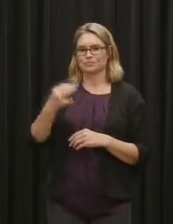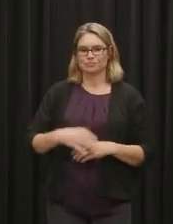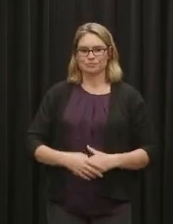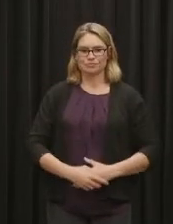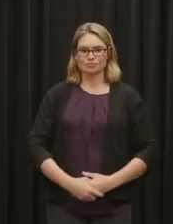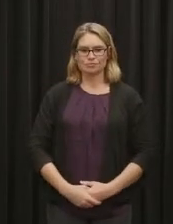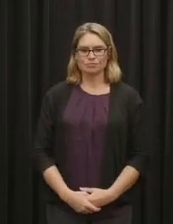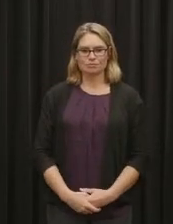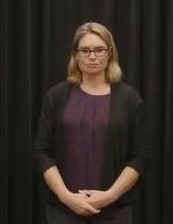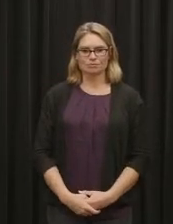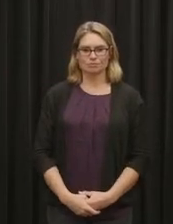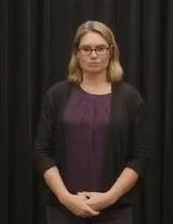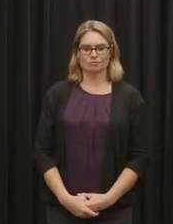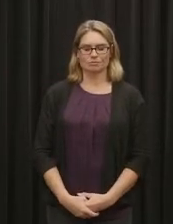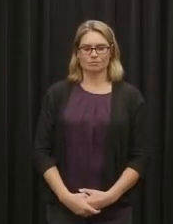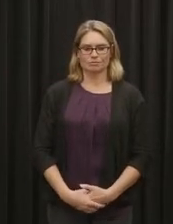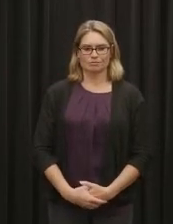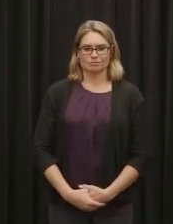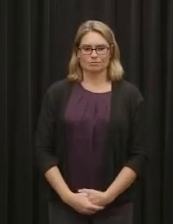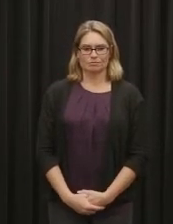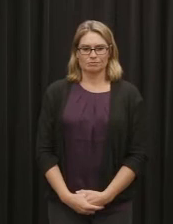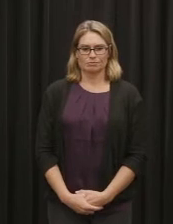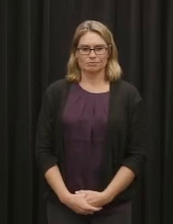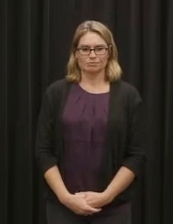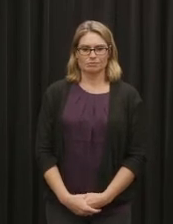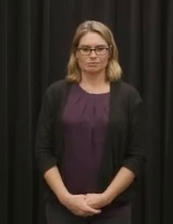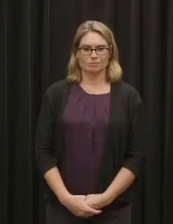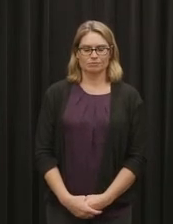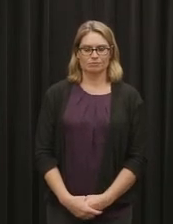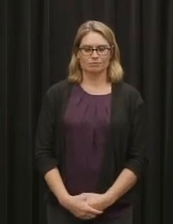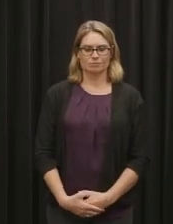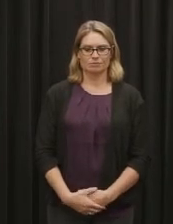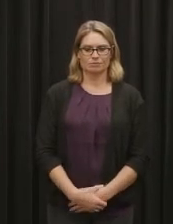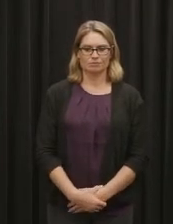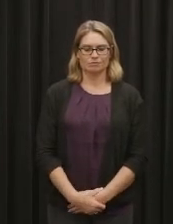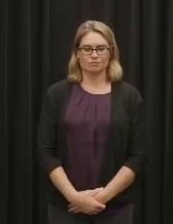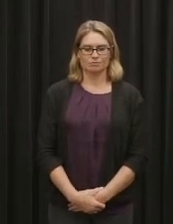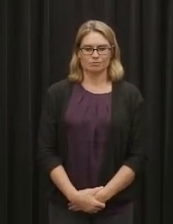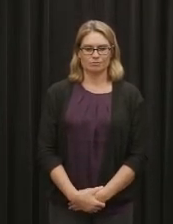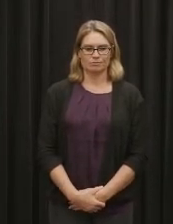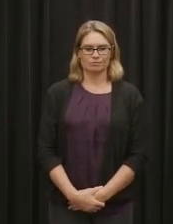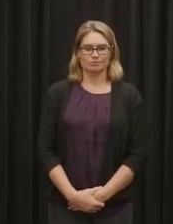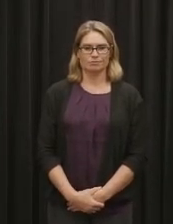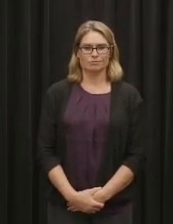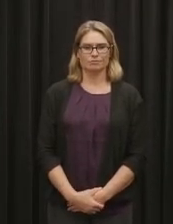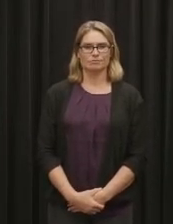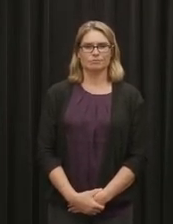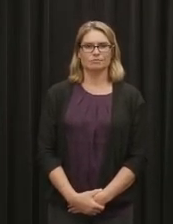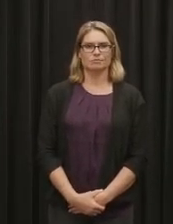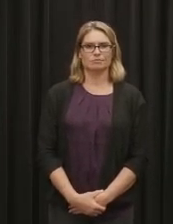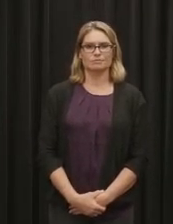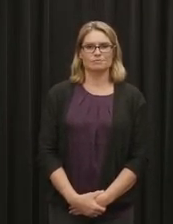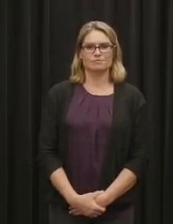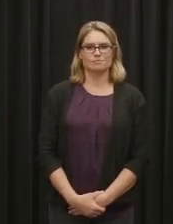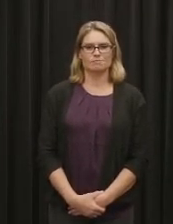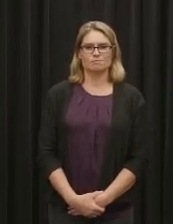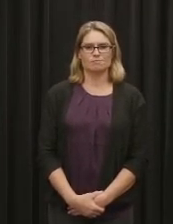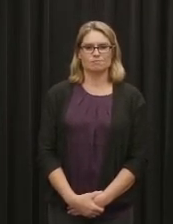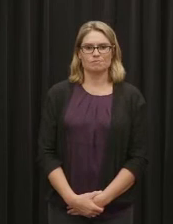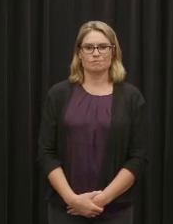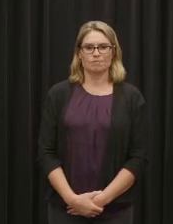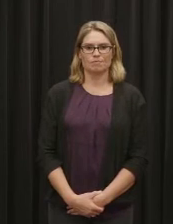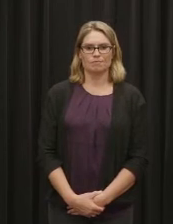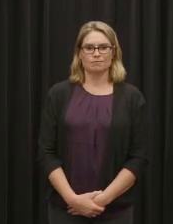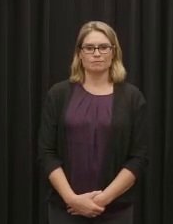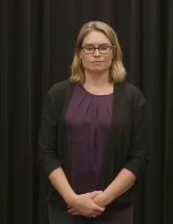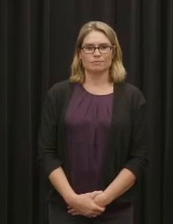de ne permettre qu'au même cercle de membres de la famille. It is very important that the close contacts be limited